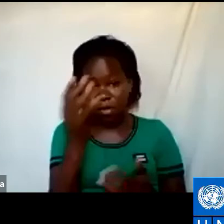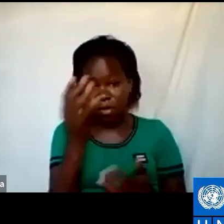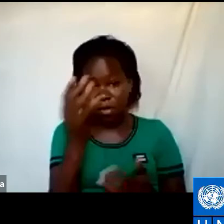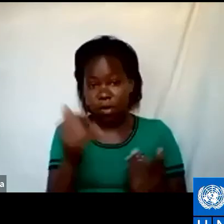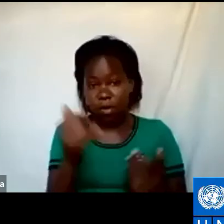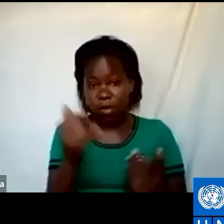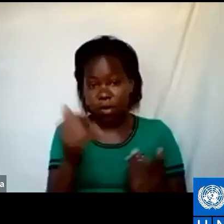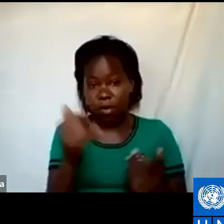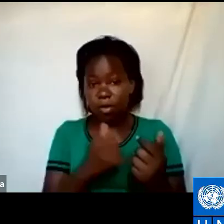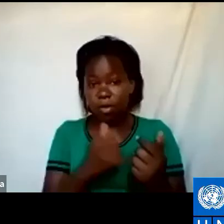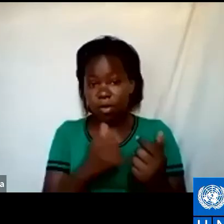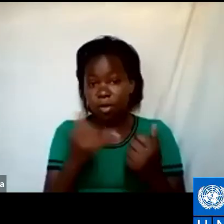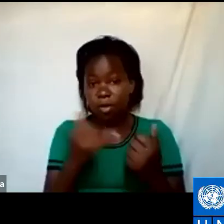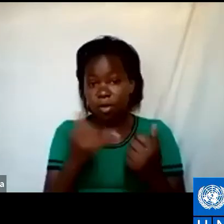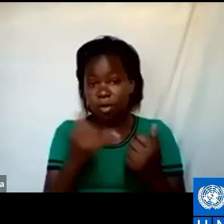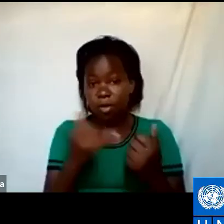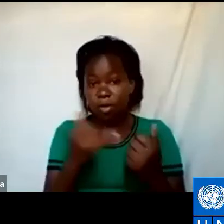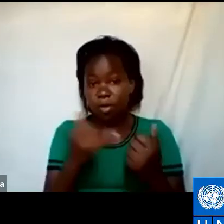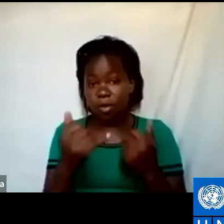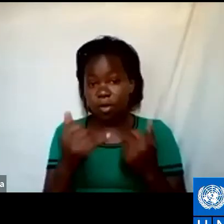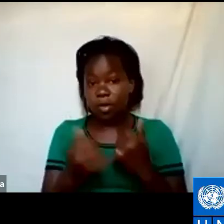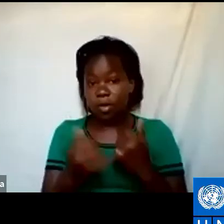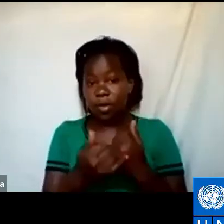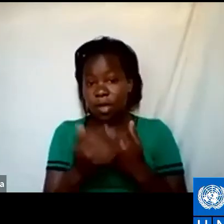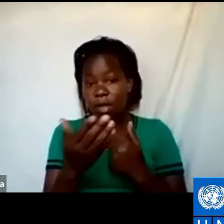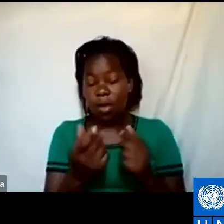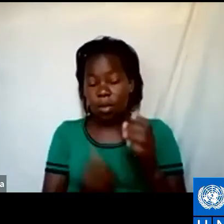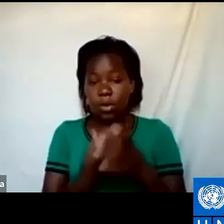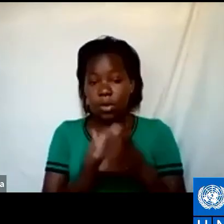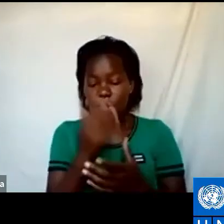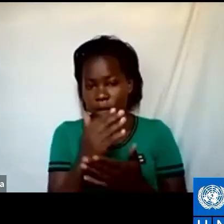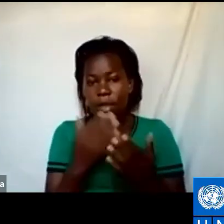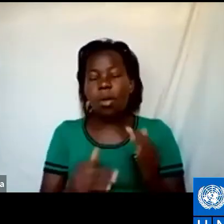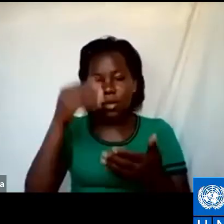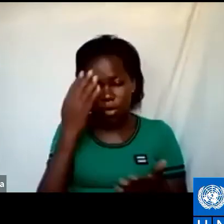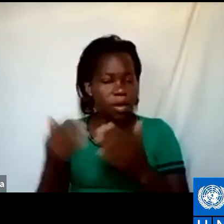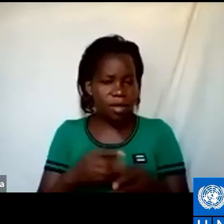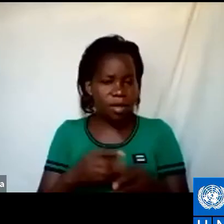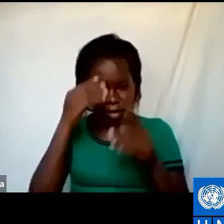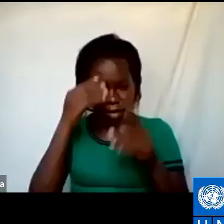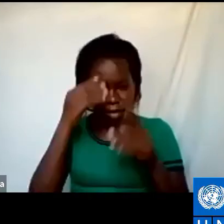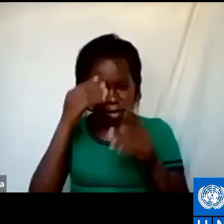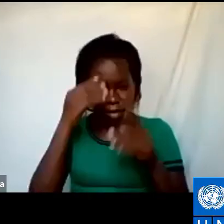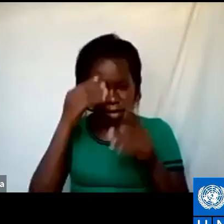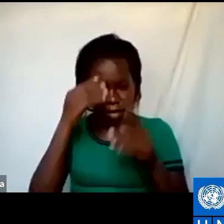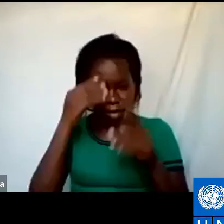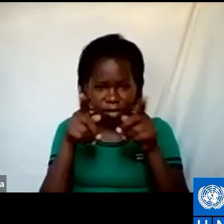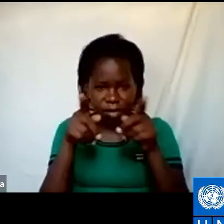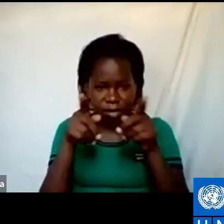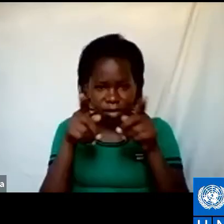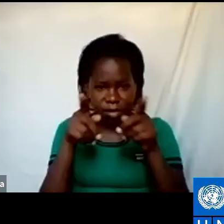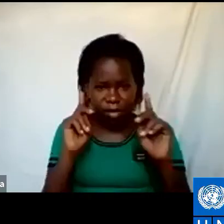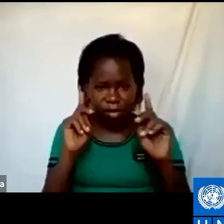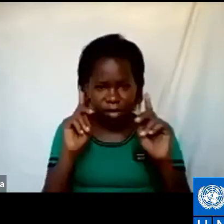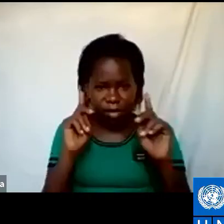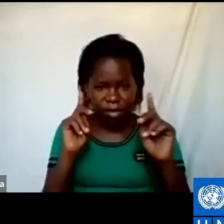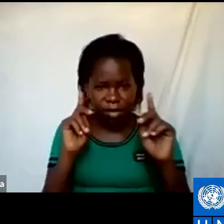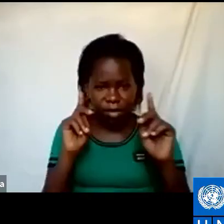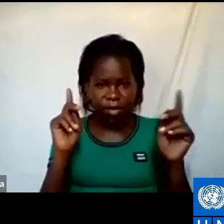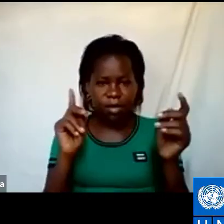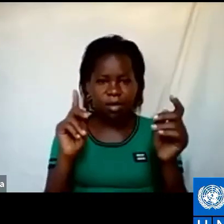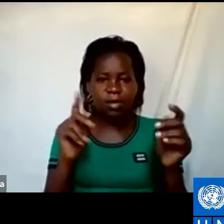more highly educated than we were. When I was at Makerere, they would take maybe 1% of the Ugandan population. We